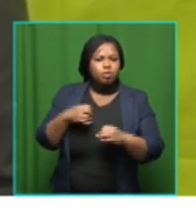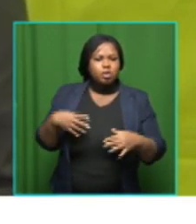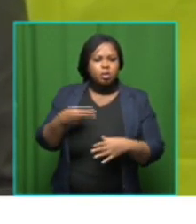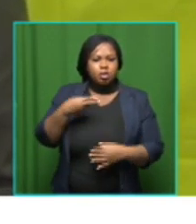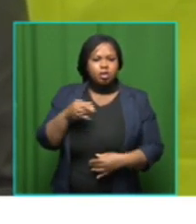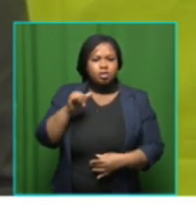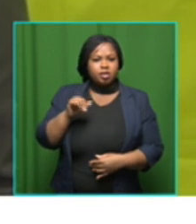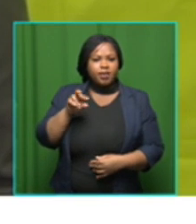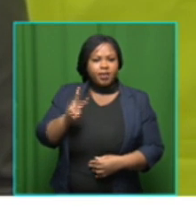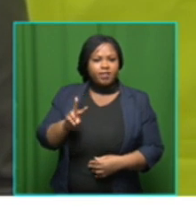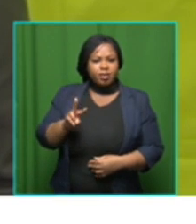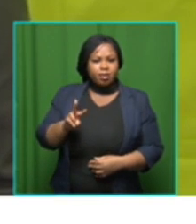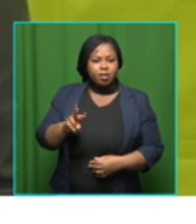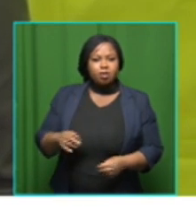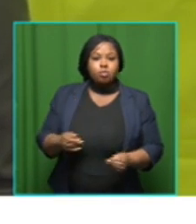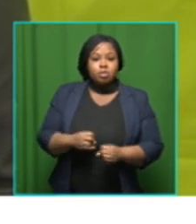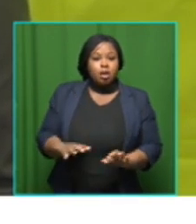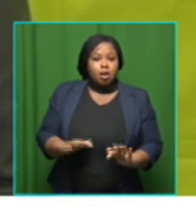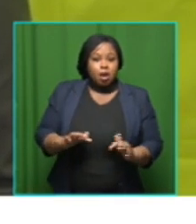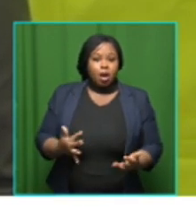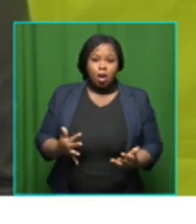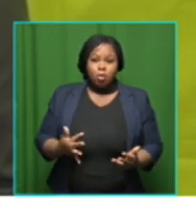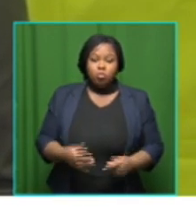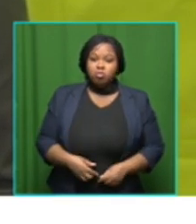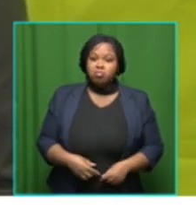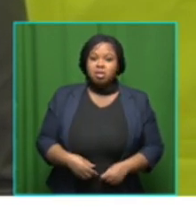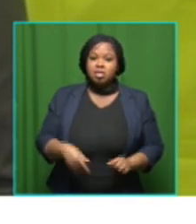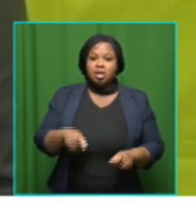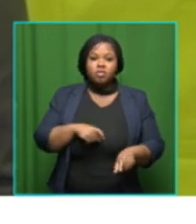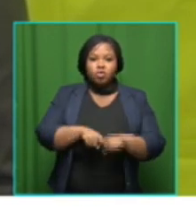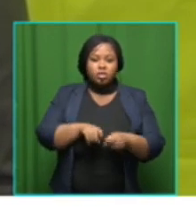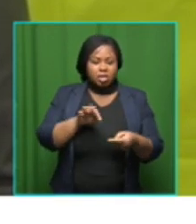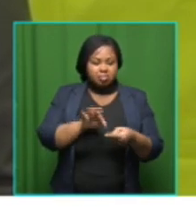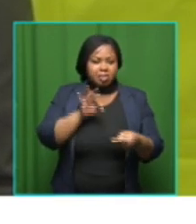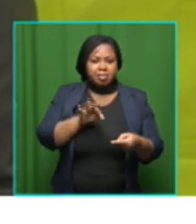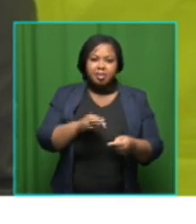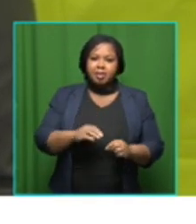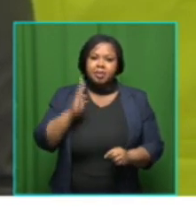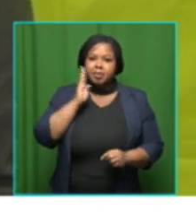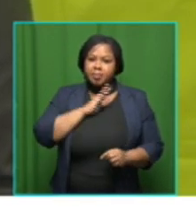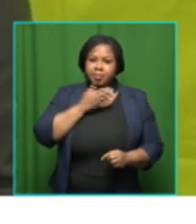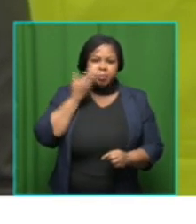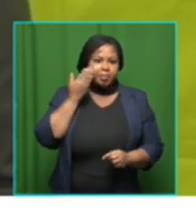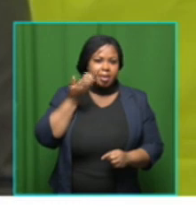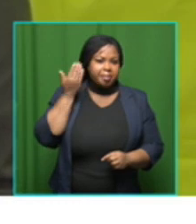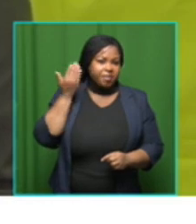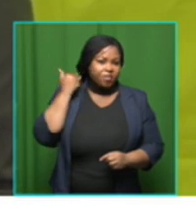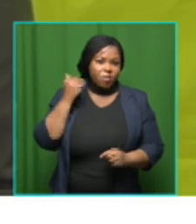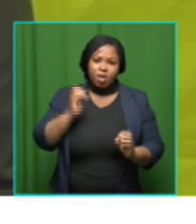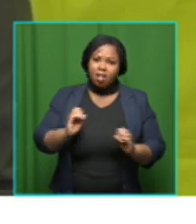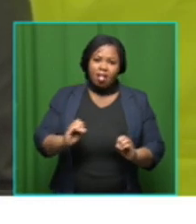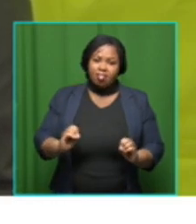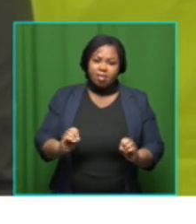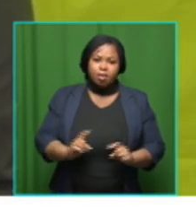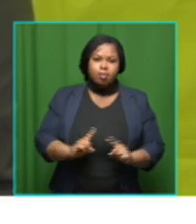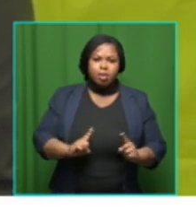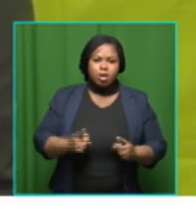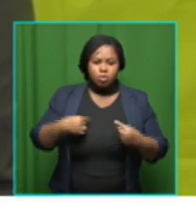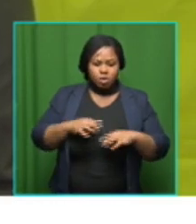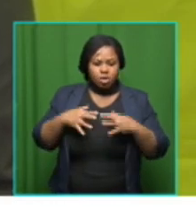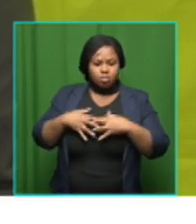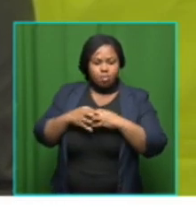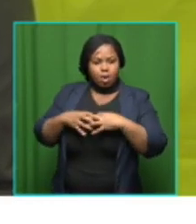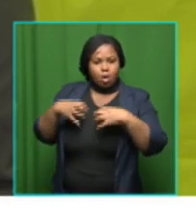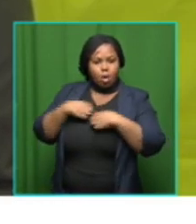off with no rapid tests in terms of screening, but when we ended up our rapid test